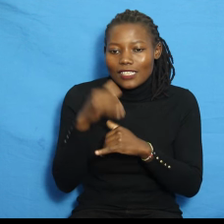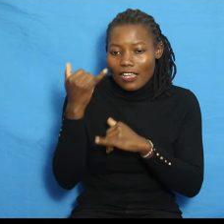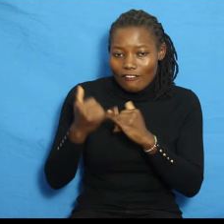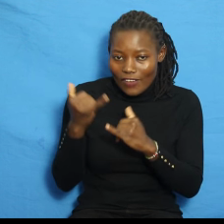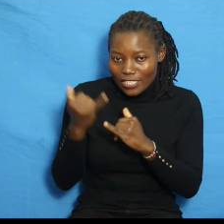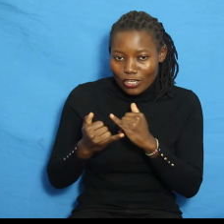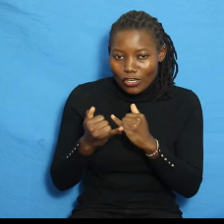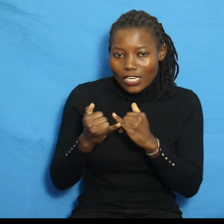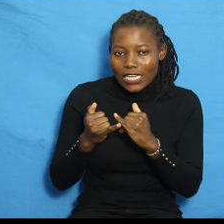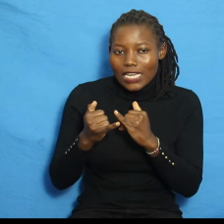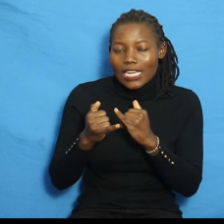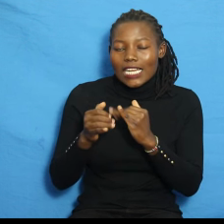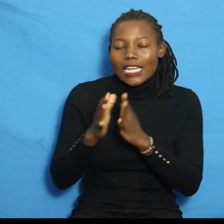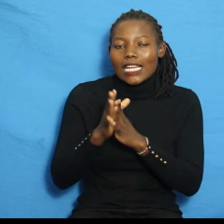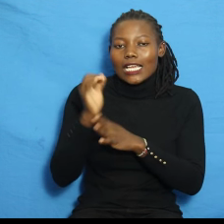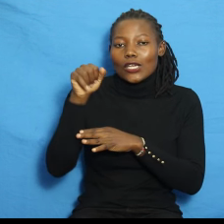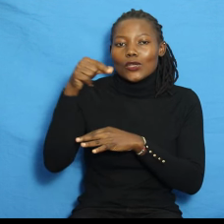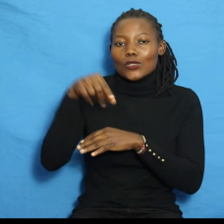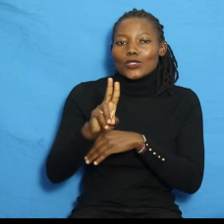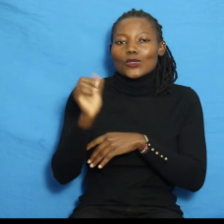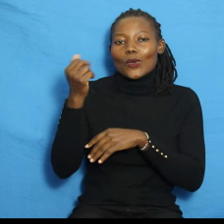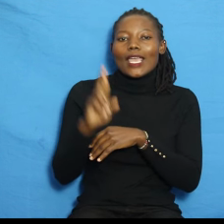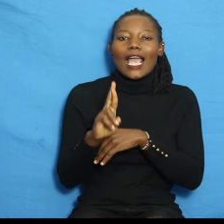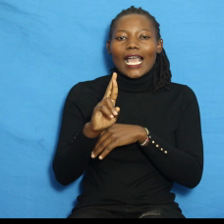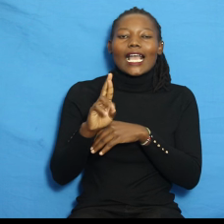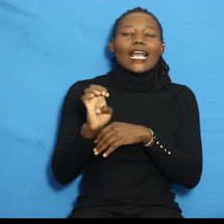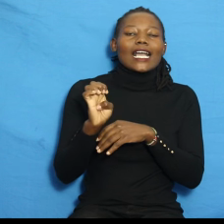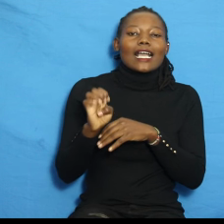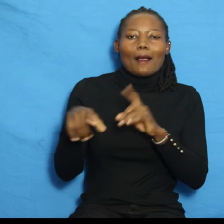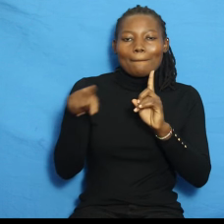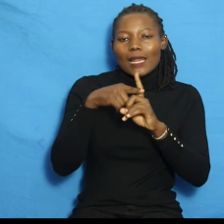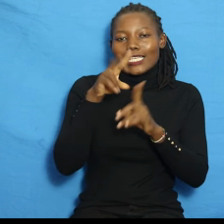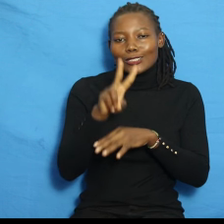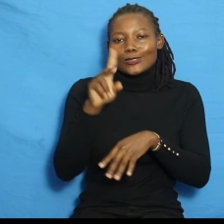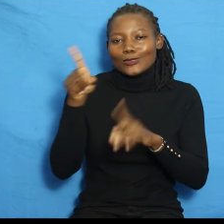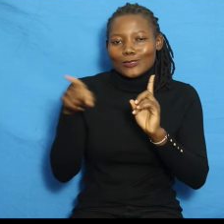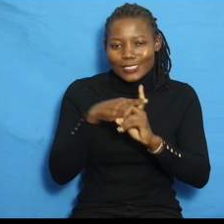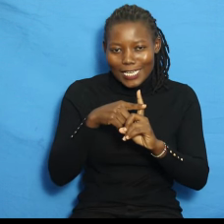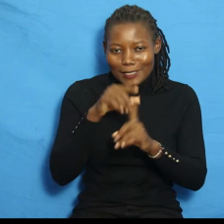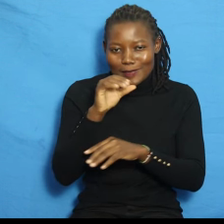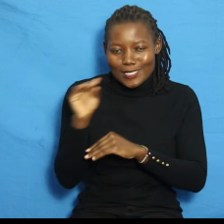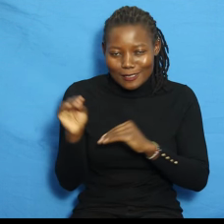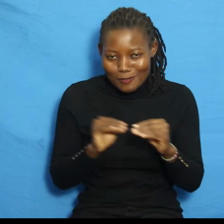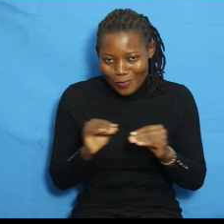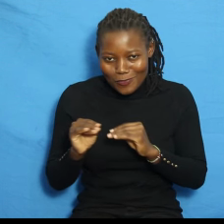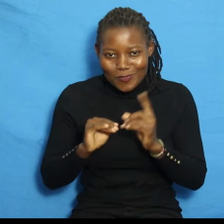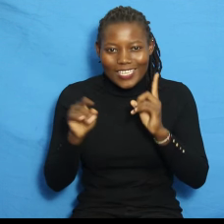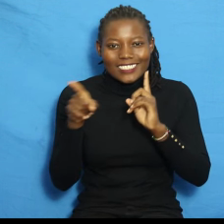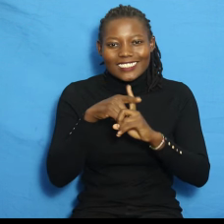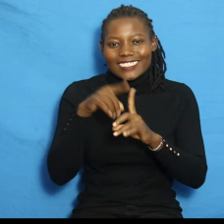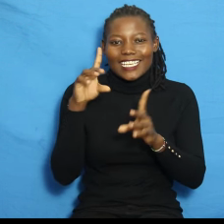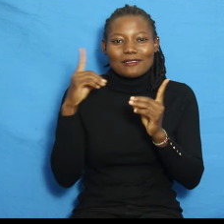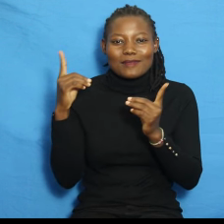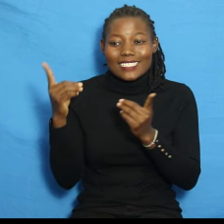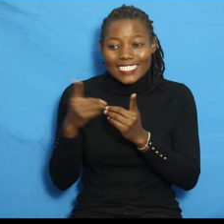final velocity squared is equal to initial velocity squared plus 2 times acceleration times distance.